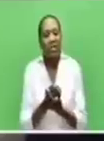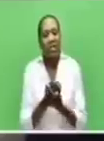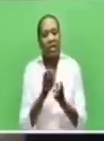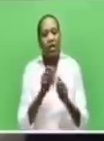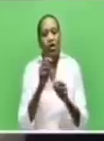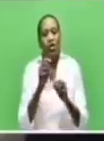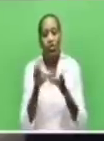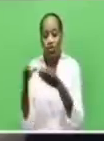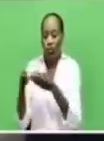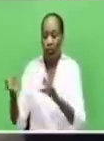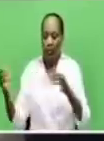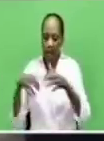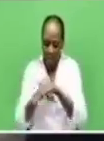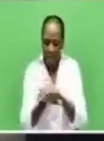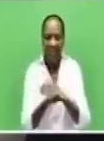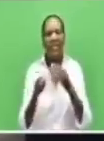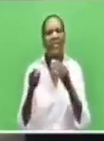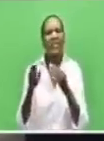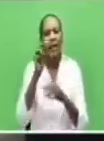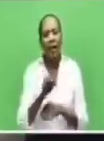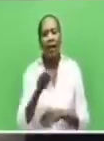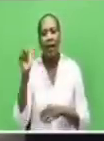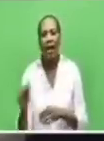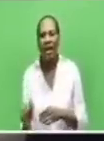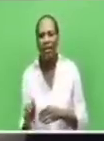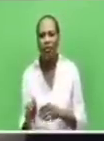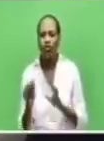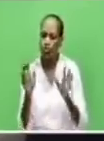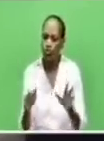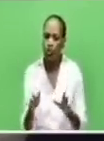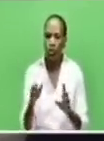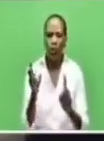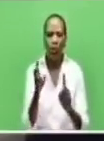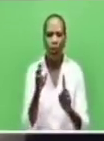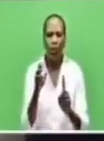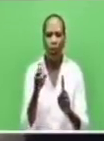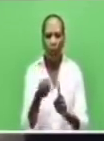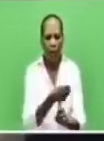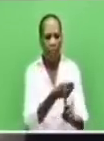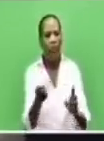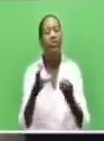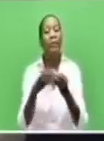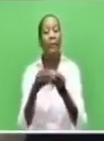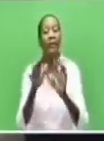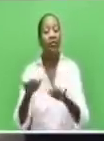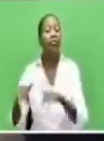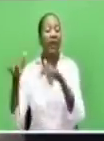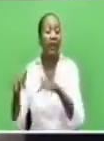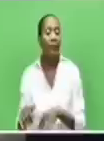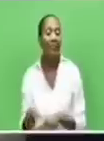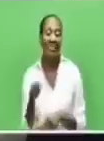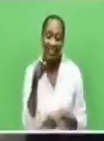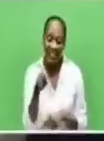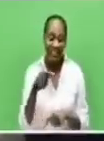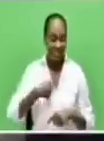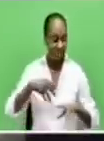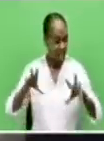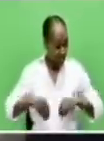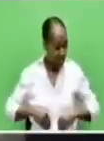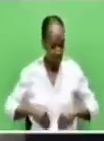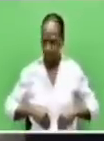enter the chambers to intimidate peaceful members of Parliament is not something that we can take